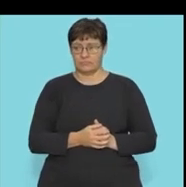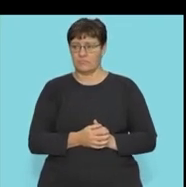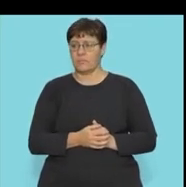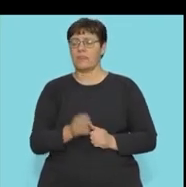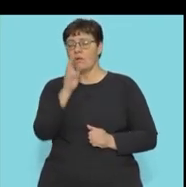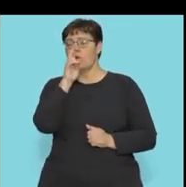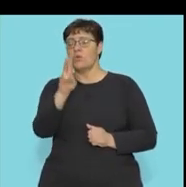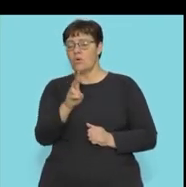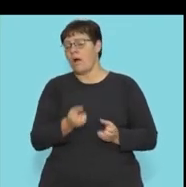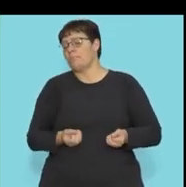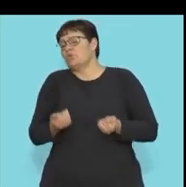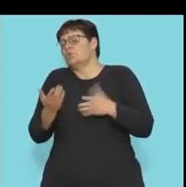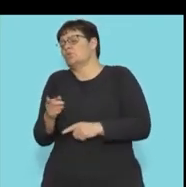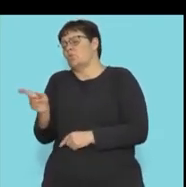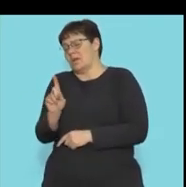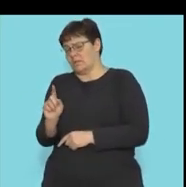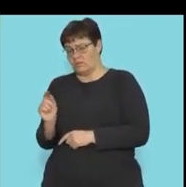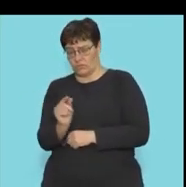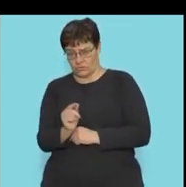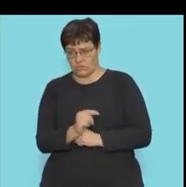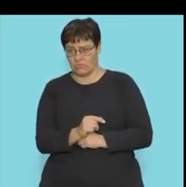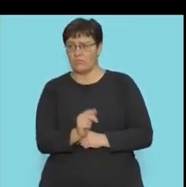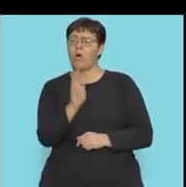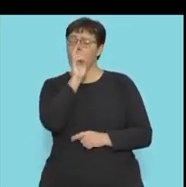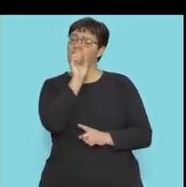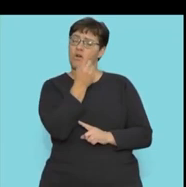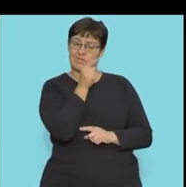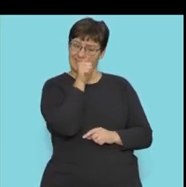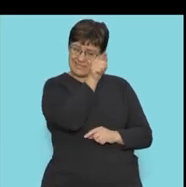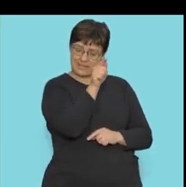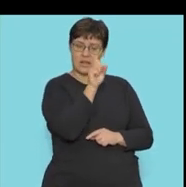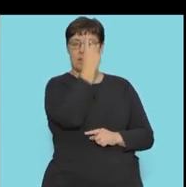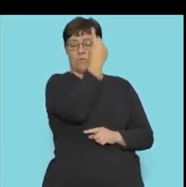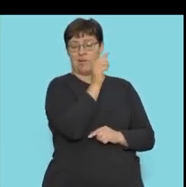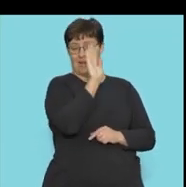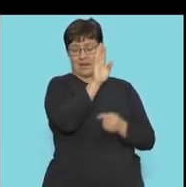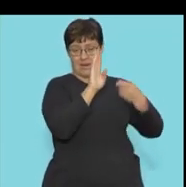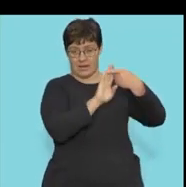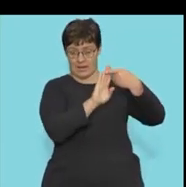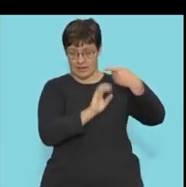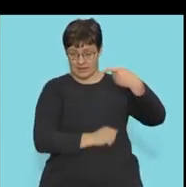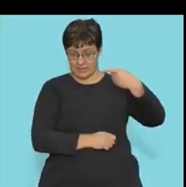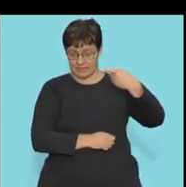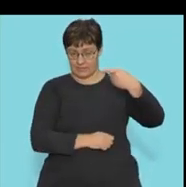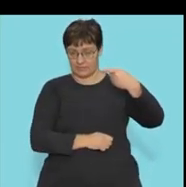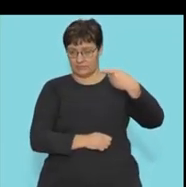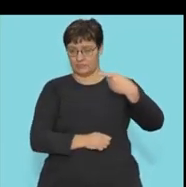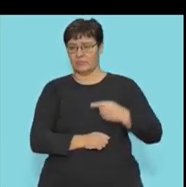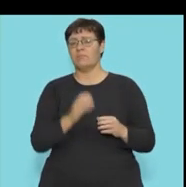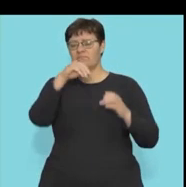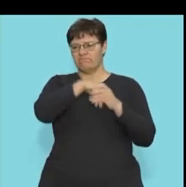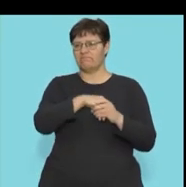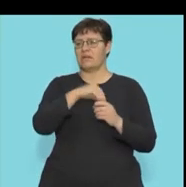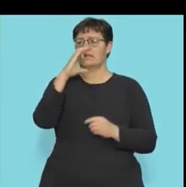will look at what is produced in a bit. Let's get straight into looking at this reaction called glycolysis, which is